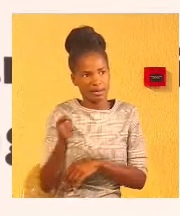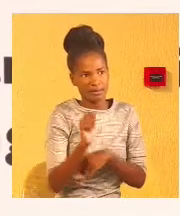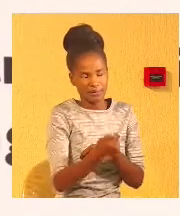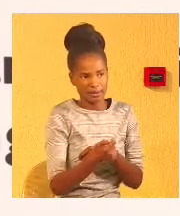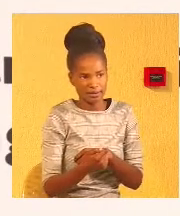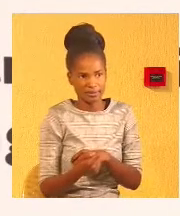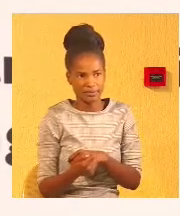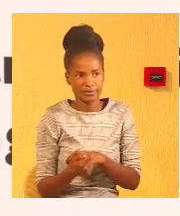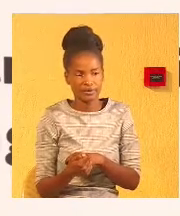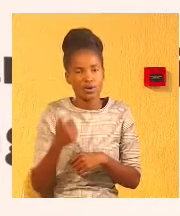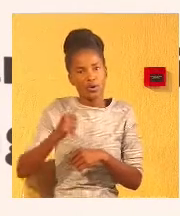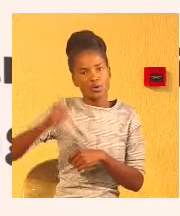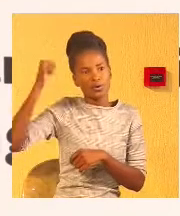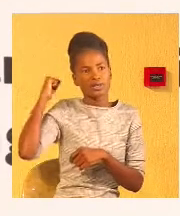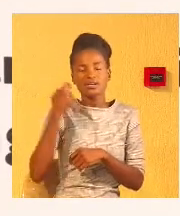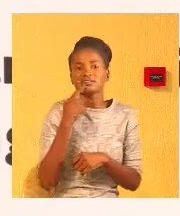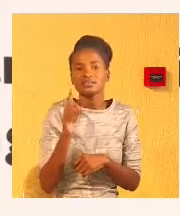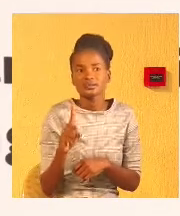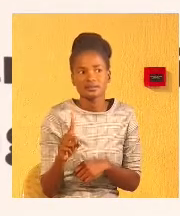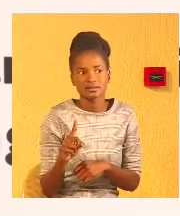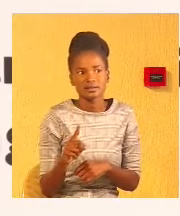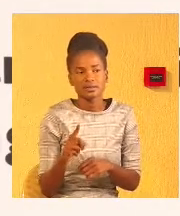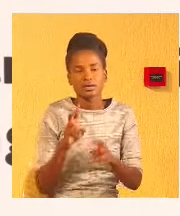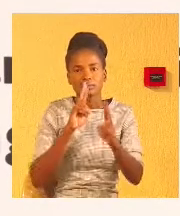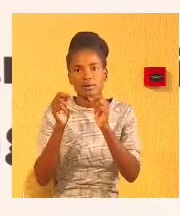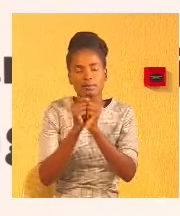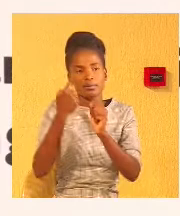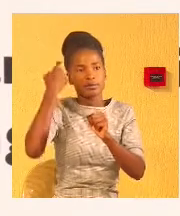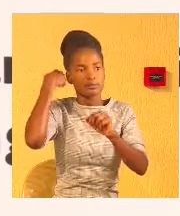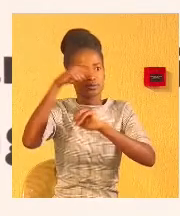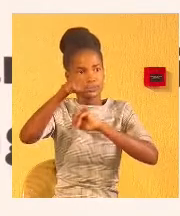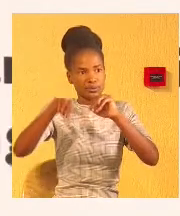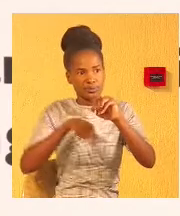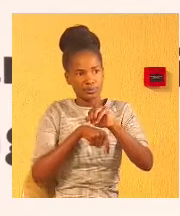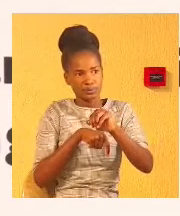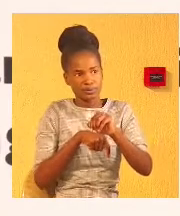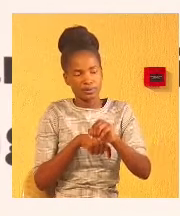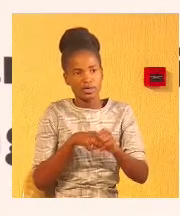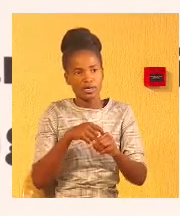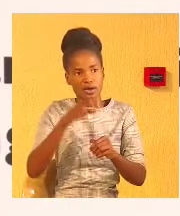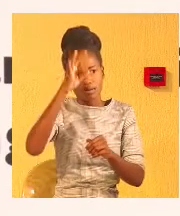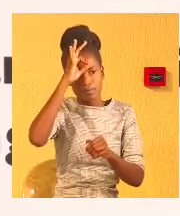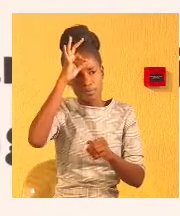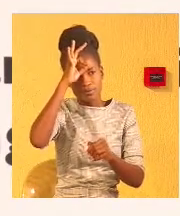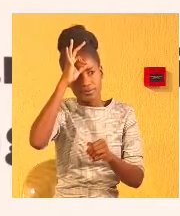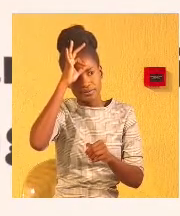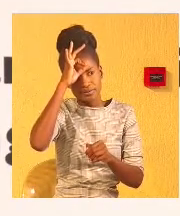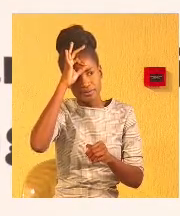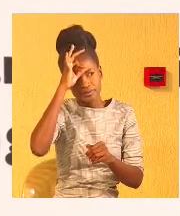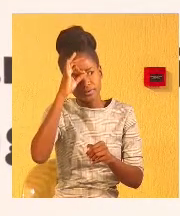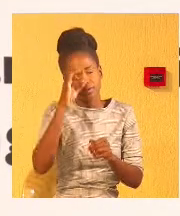agreed with Home Affairs, with the NAMPOL and